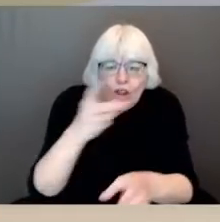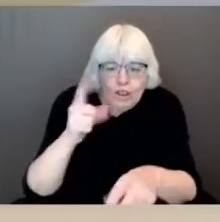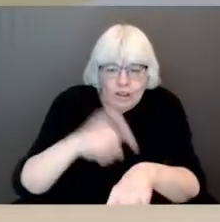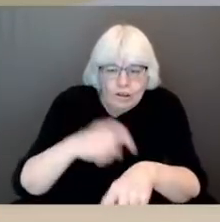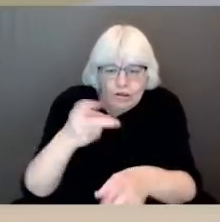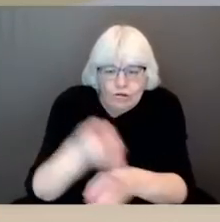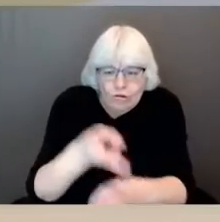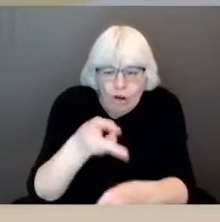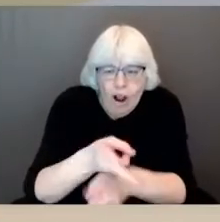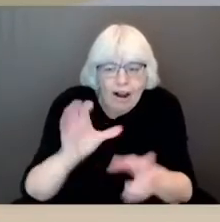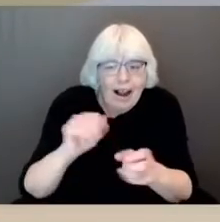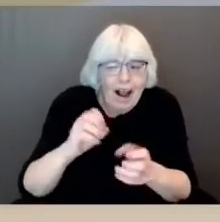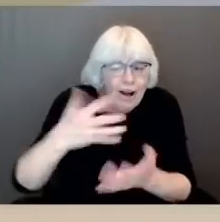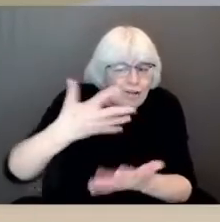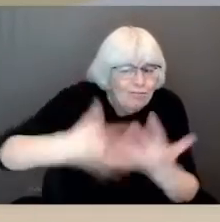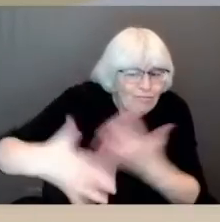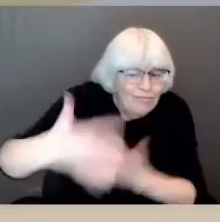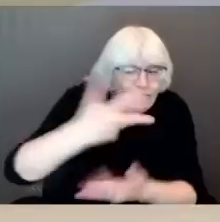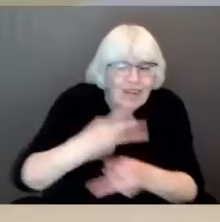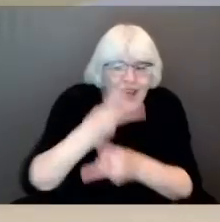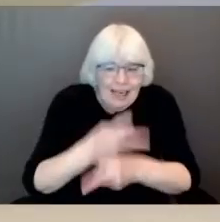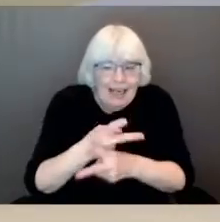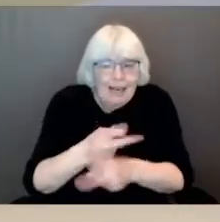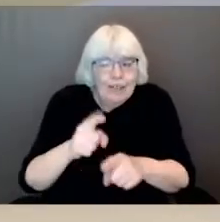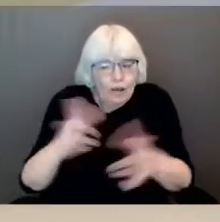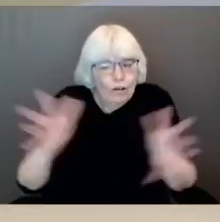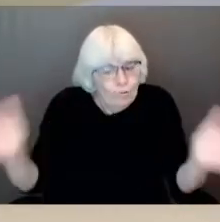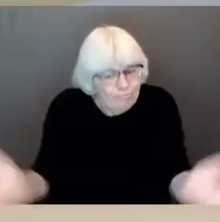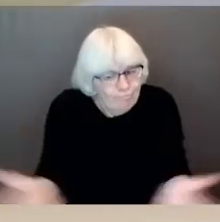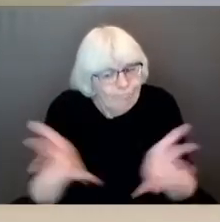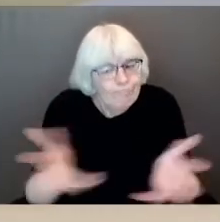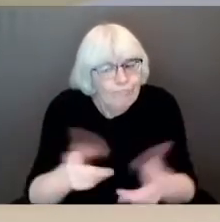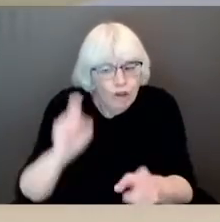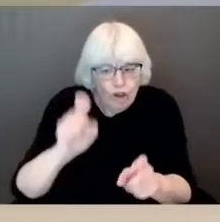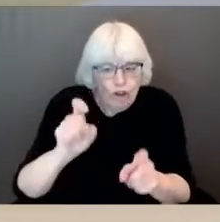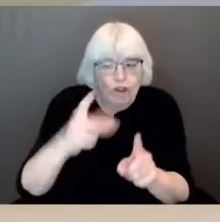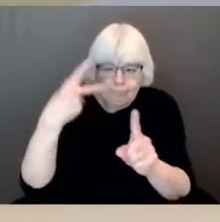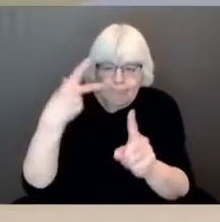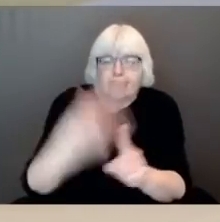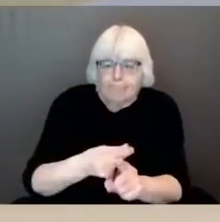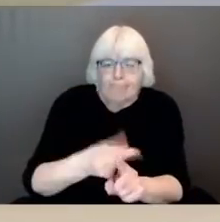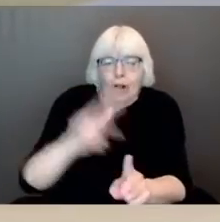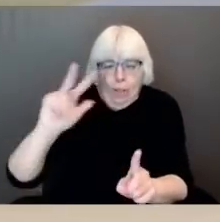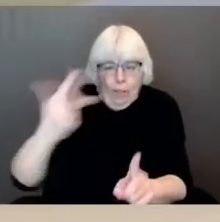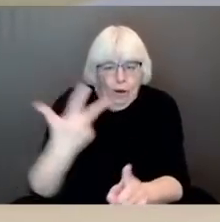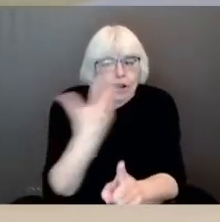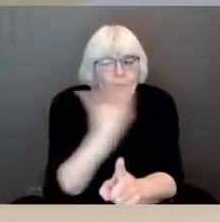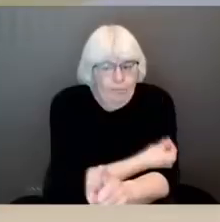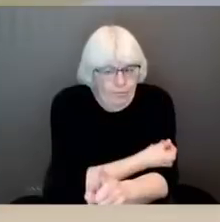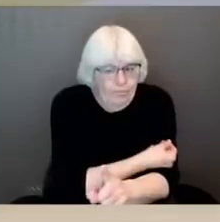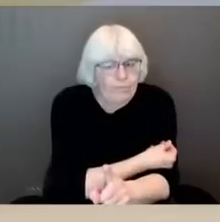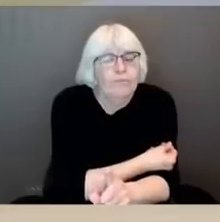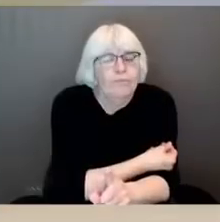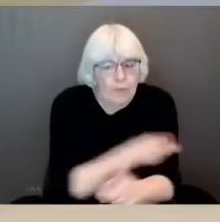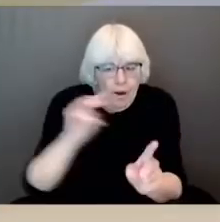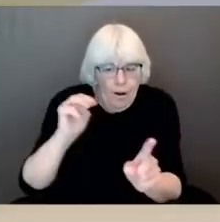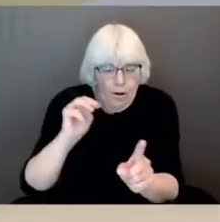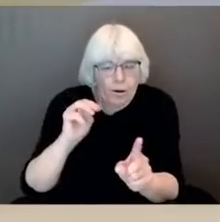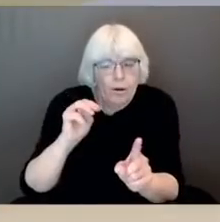should get a booster dose of mRNA COVID-19 vaccine at least 6 months after the primary series has been